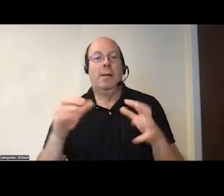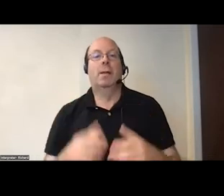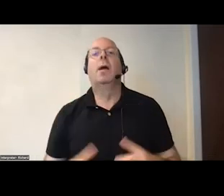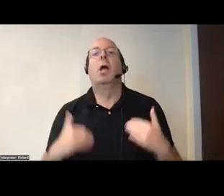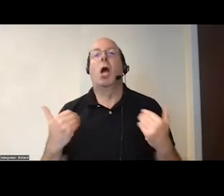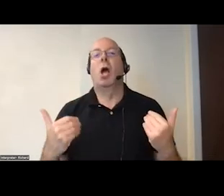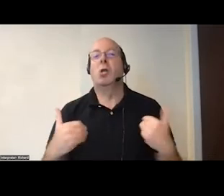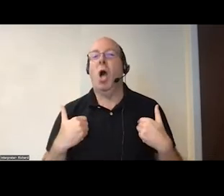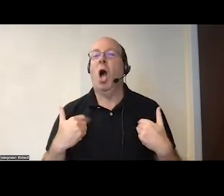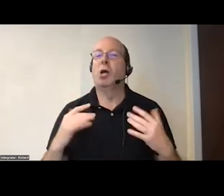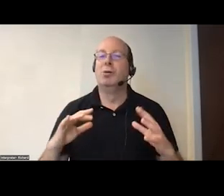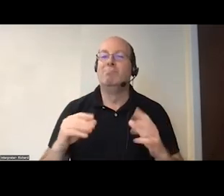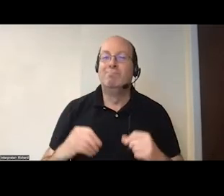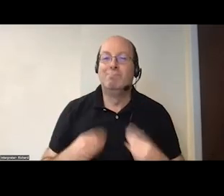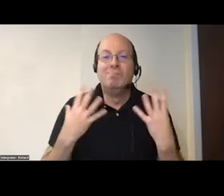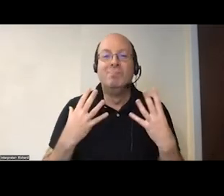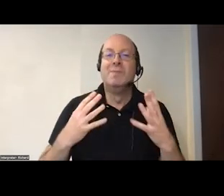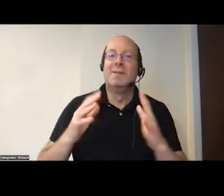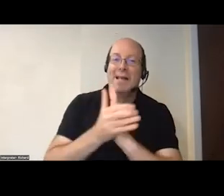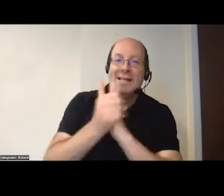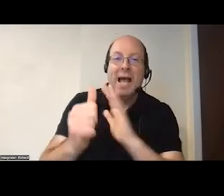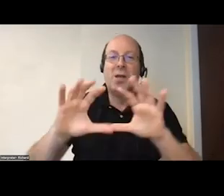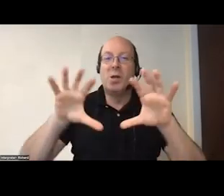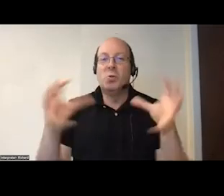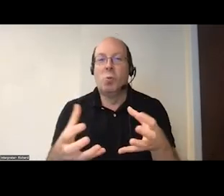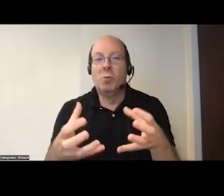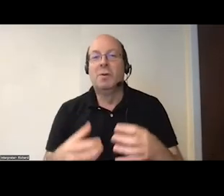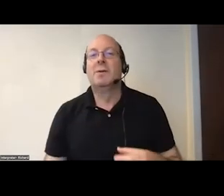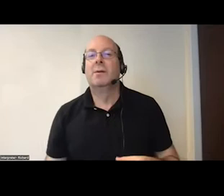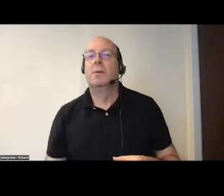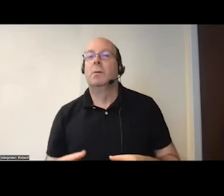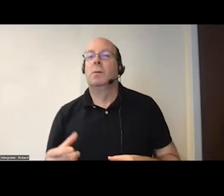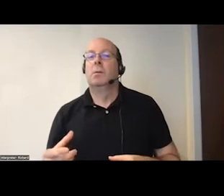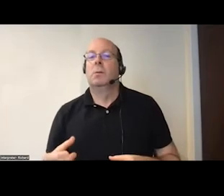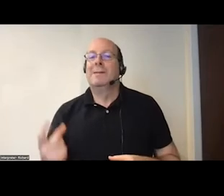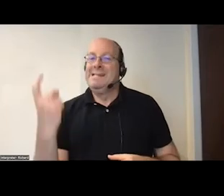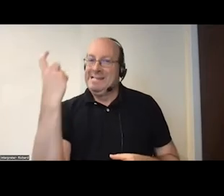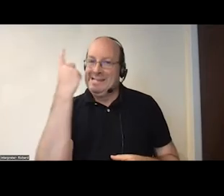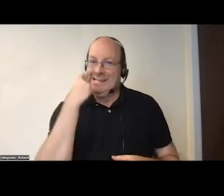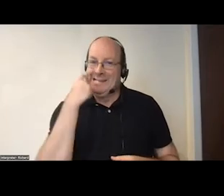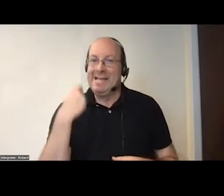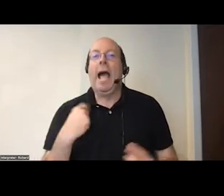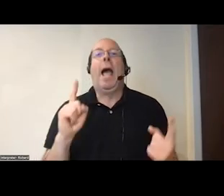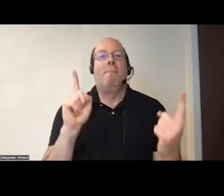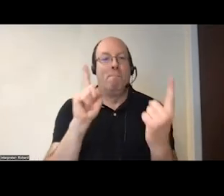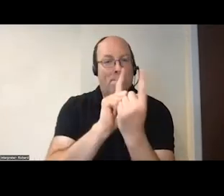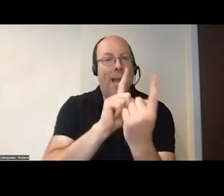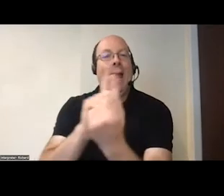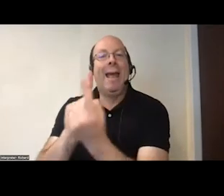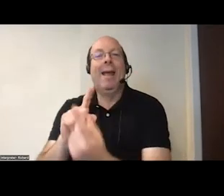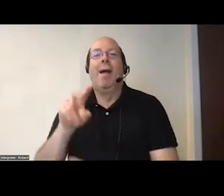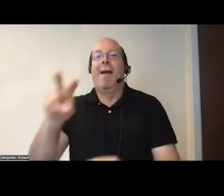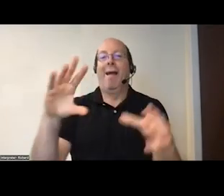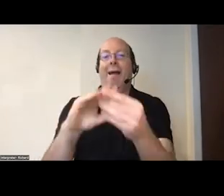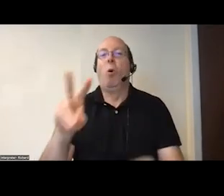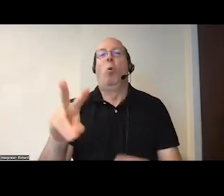young and energetic and very talented group. And I met them myself just recently, and I was extremely inspired by all